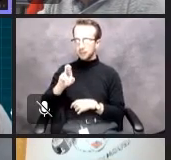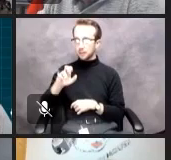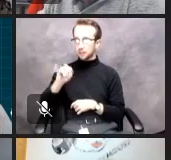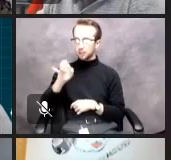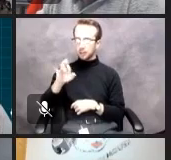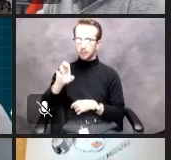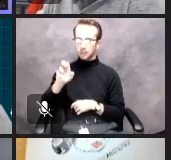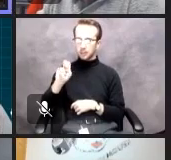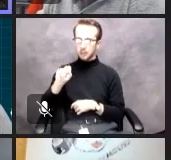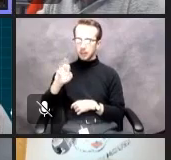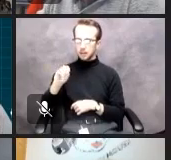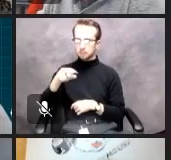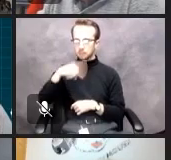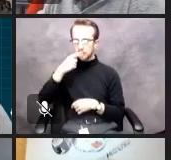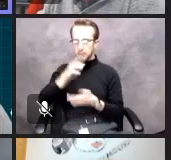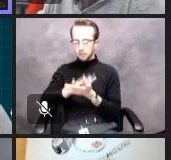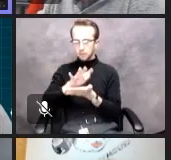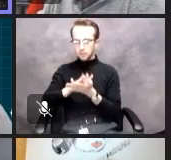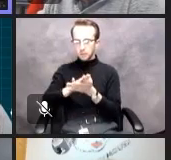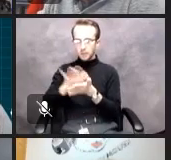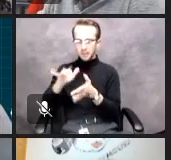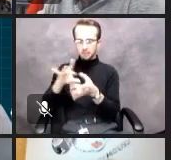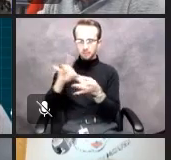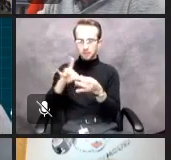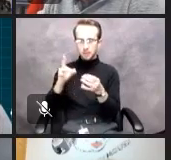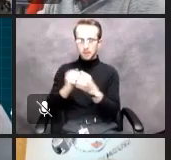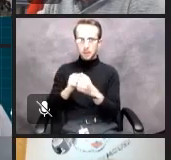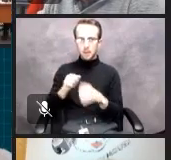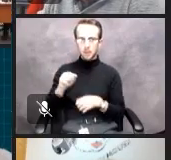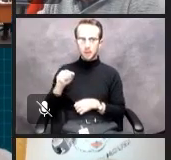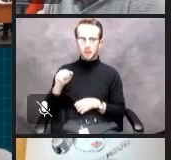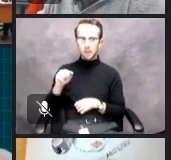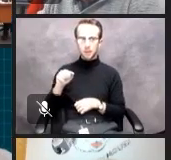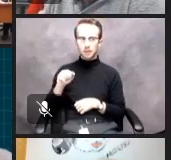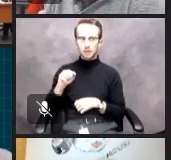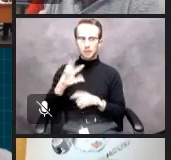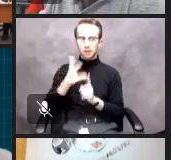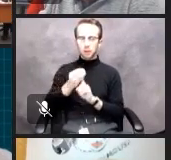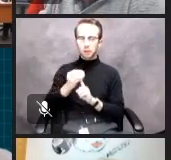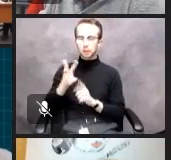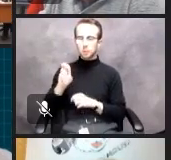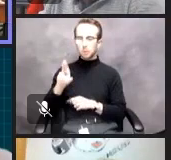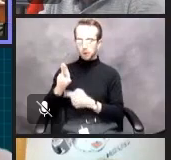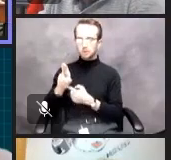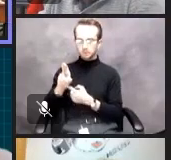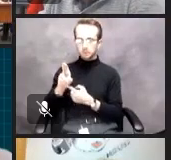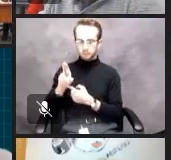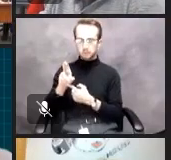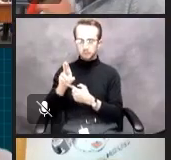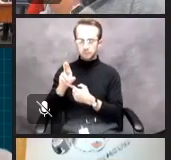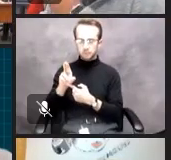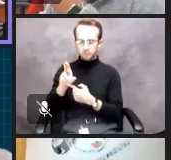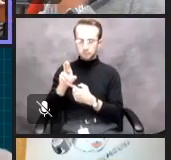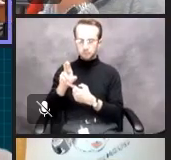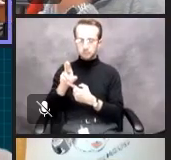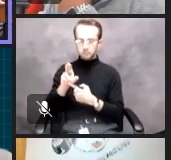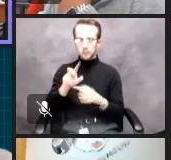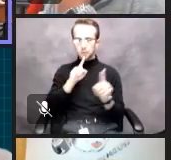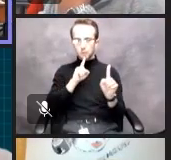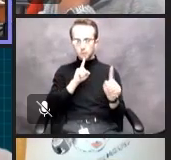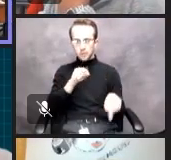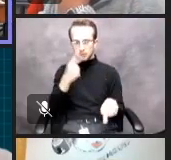reference to the comment on culture wars, not necessarily looking for policy, but practices and responses,